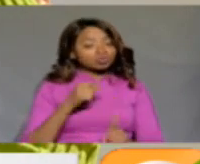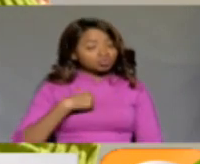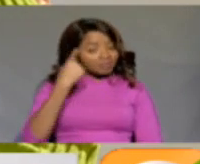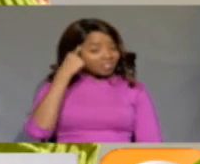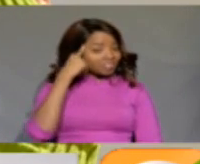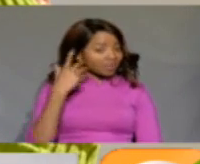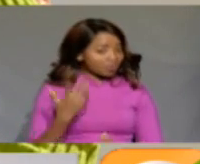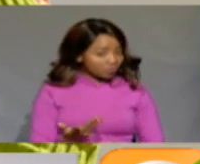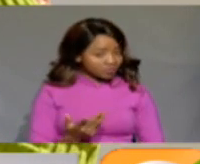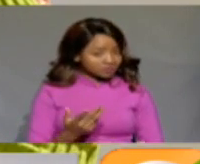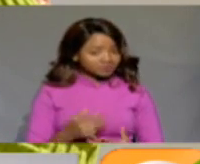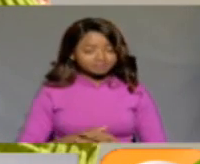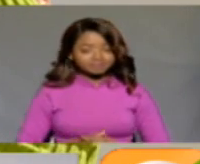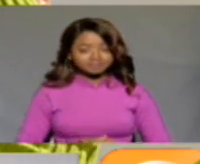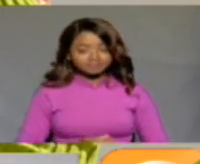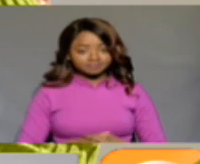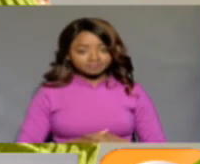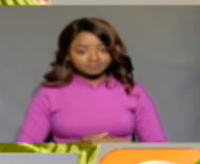that